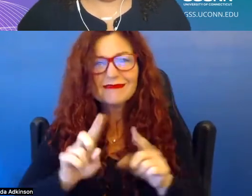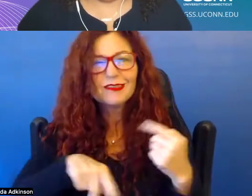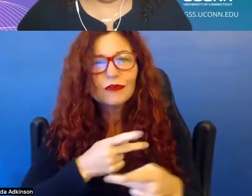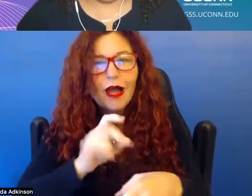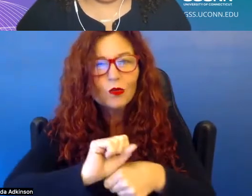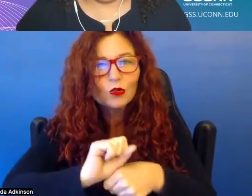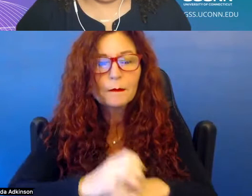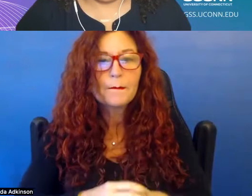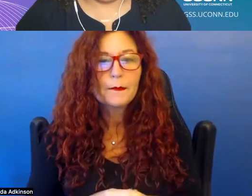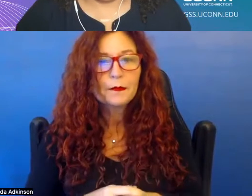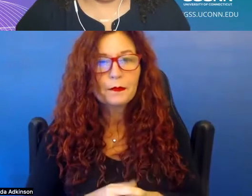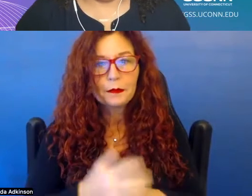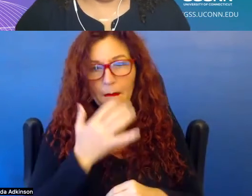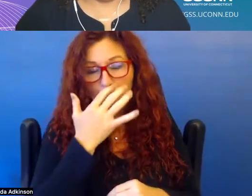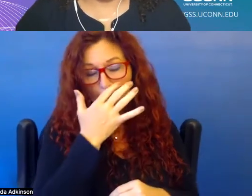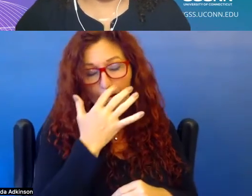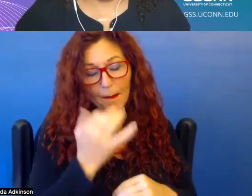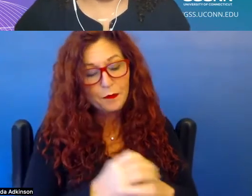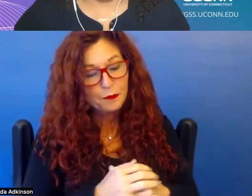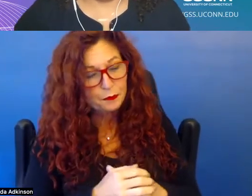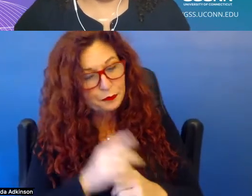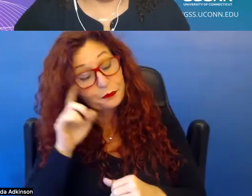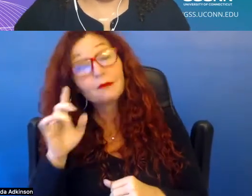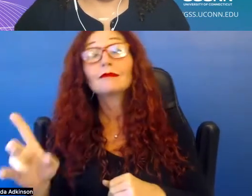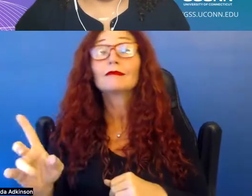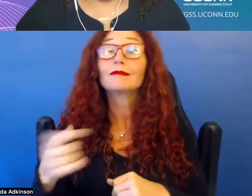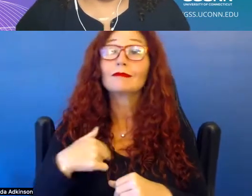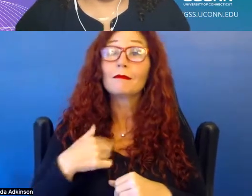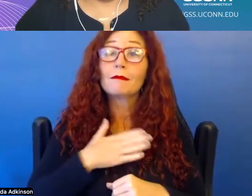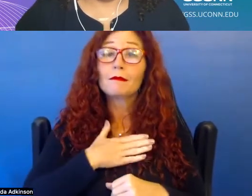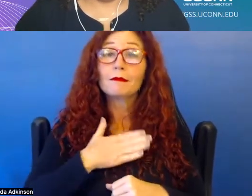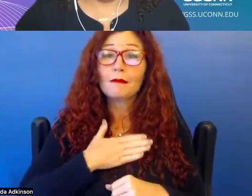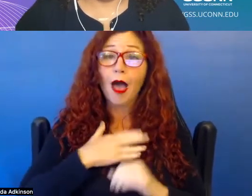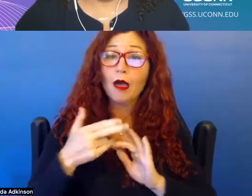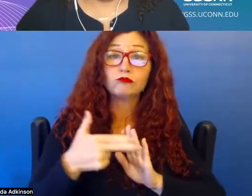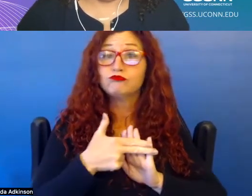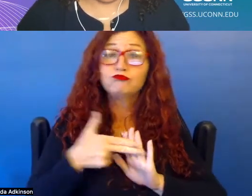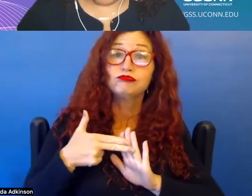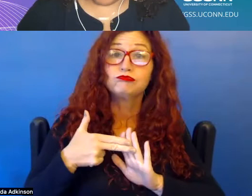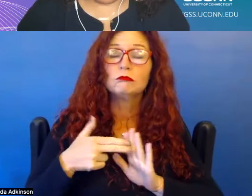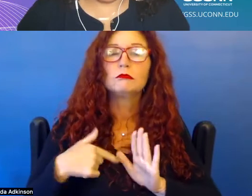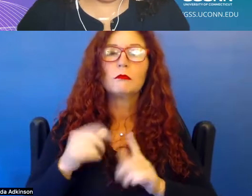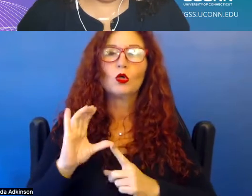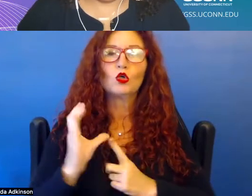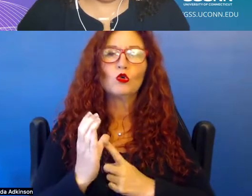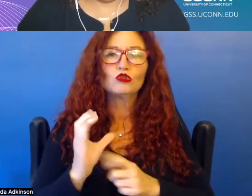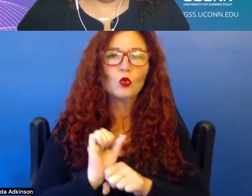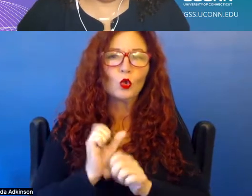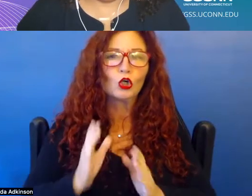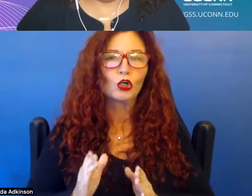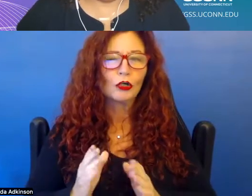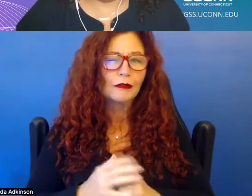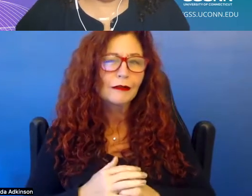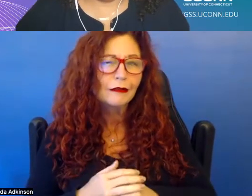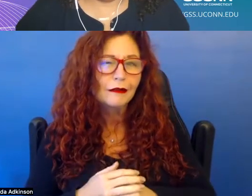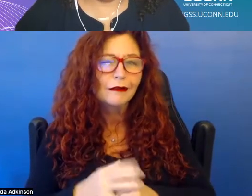I identify as a cultural worker, and it's a term I learned from one of my teachers, Tony K. Bambara.